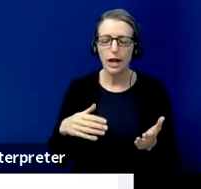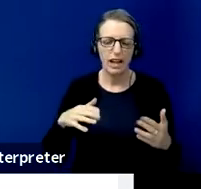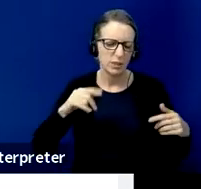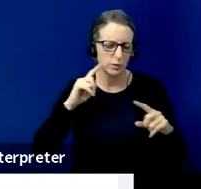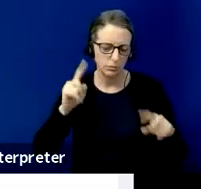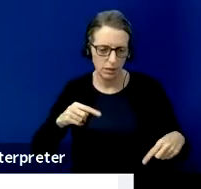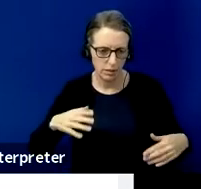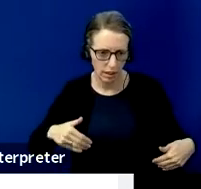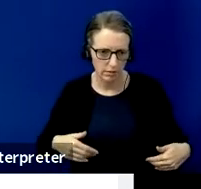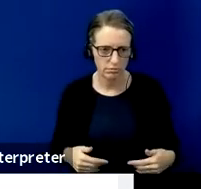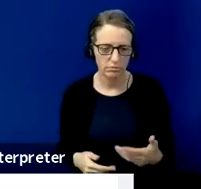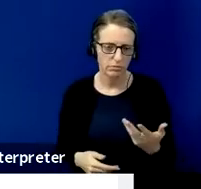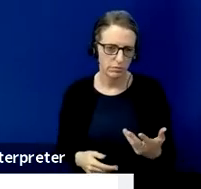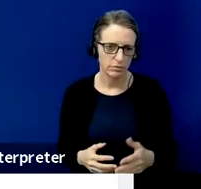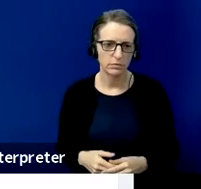yet.